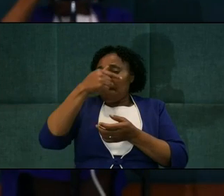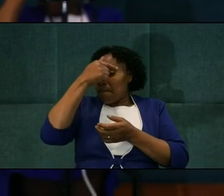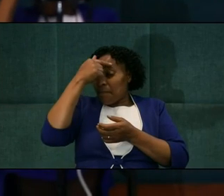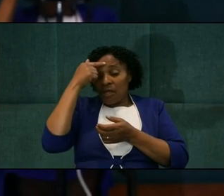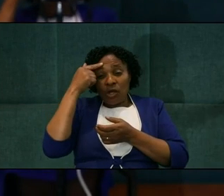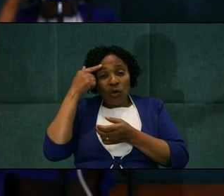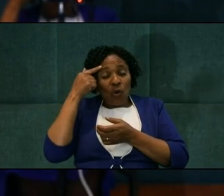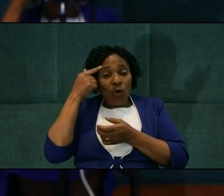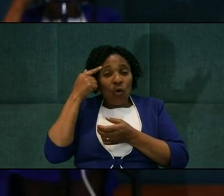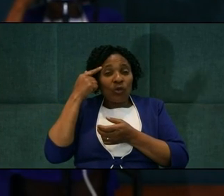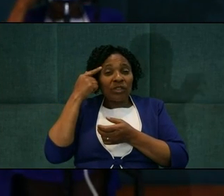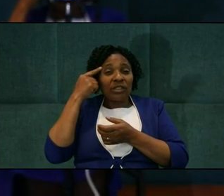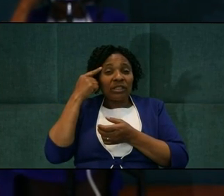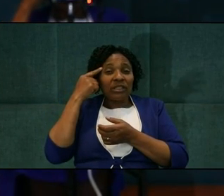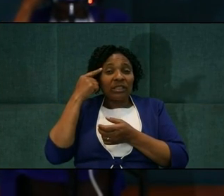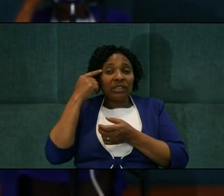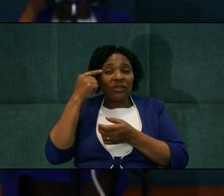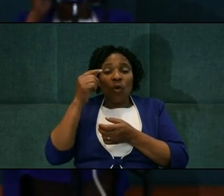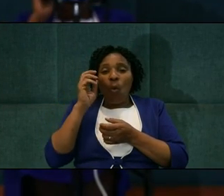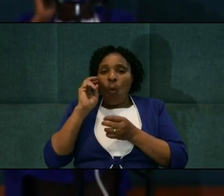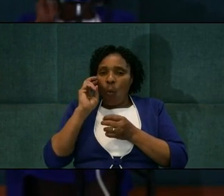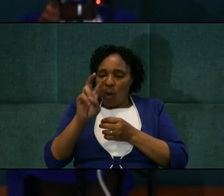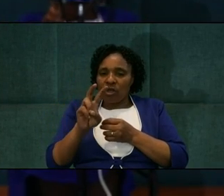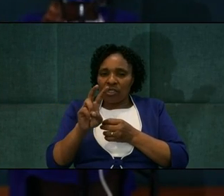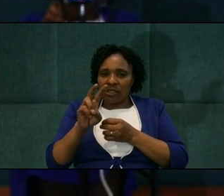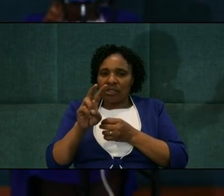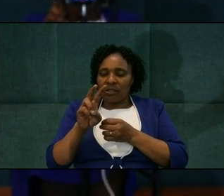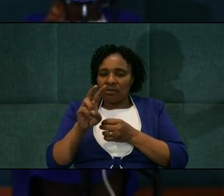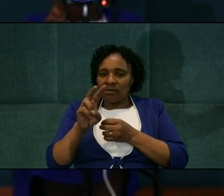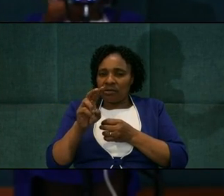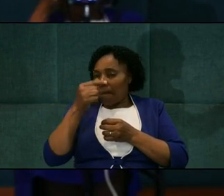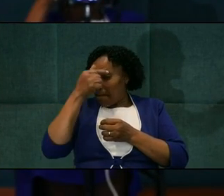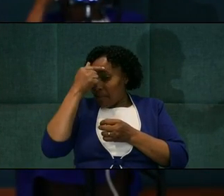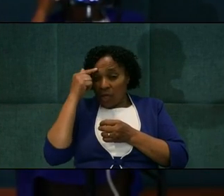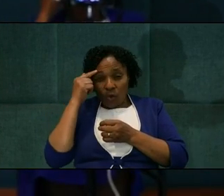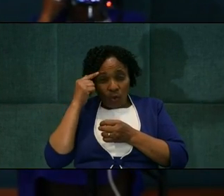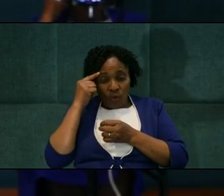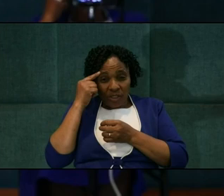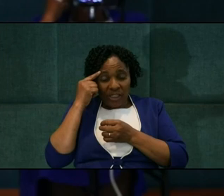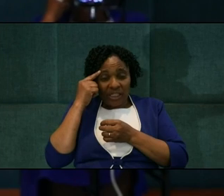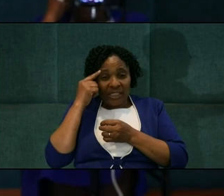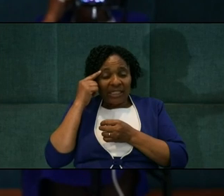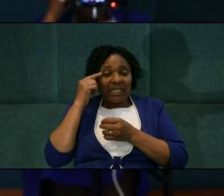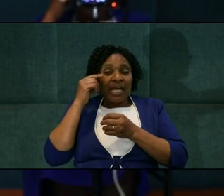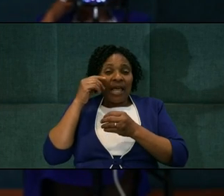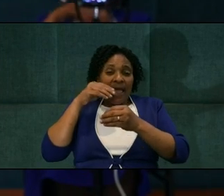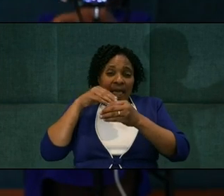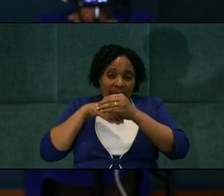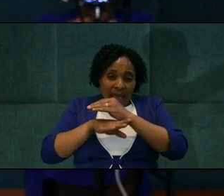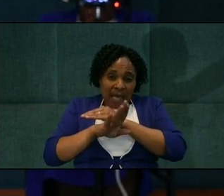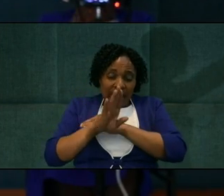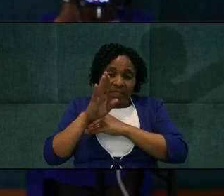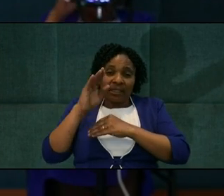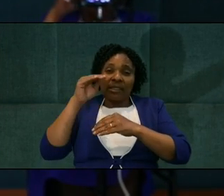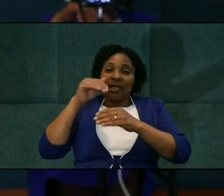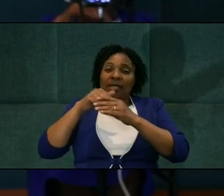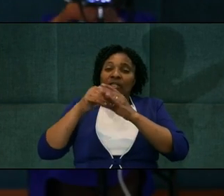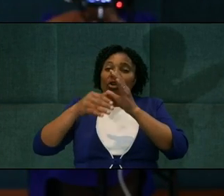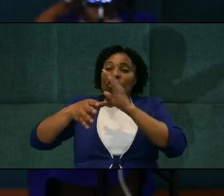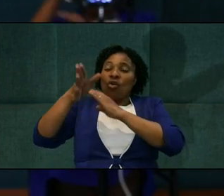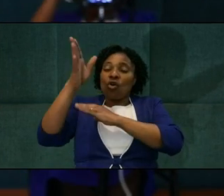Because they didn't, watch the preacher, because this is where you come in. Because they did not enter into God's